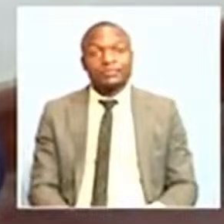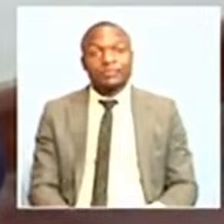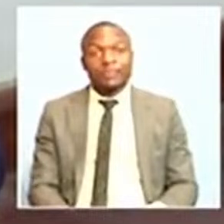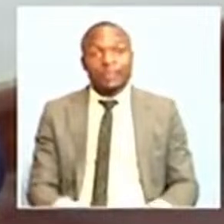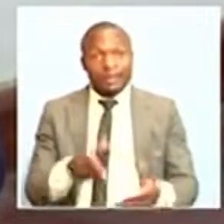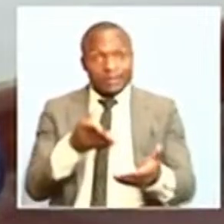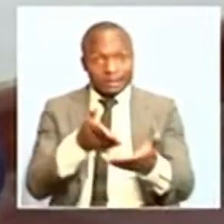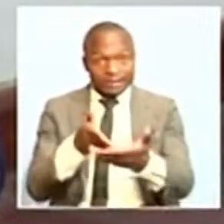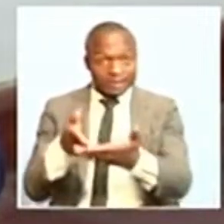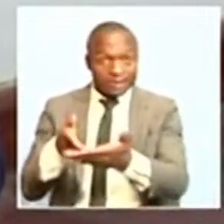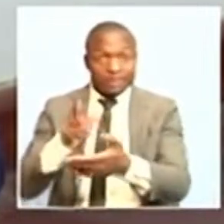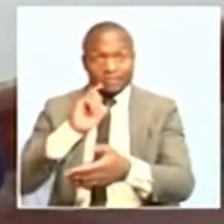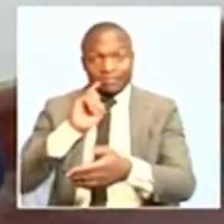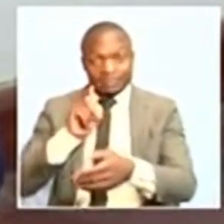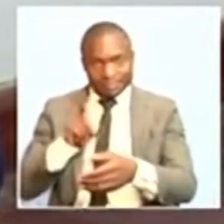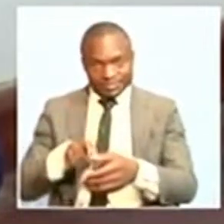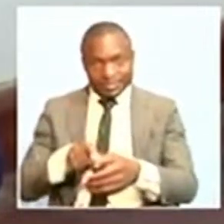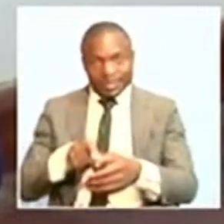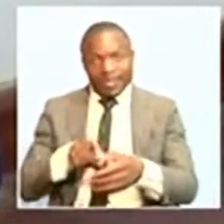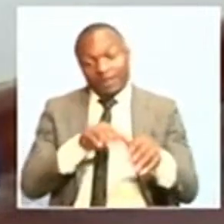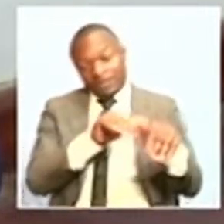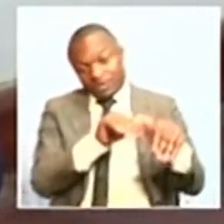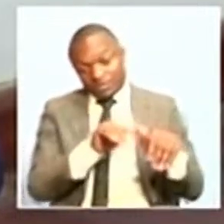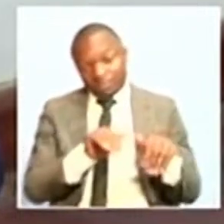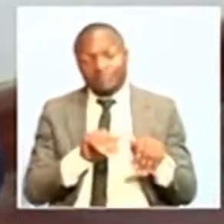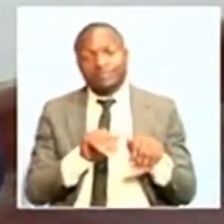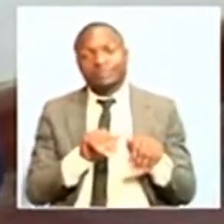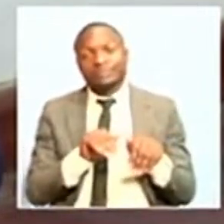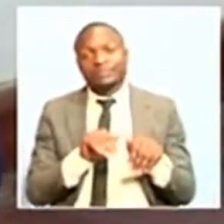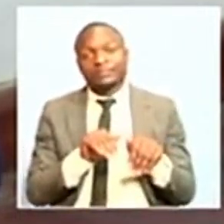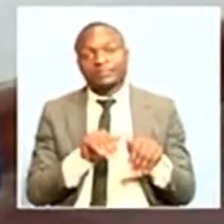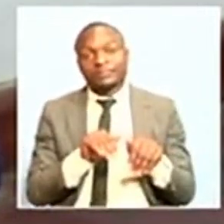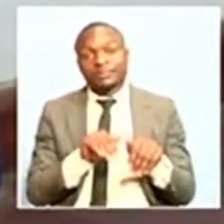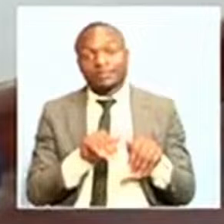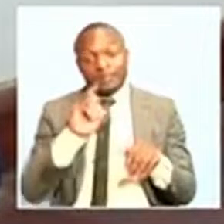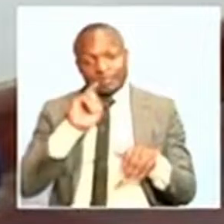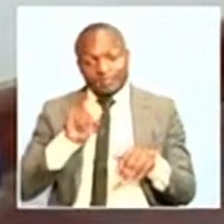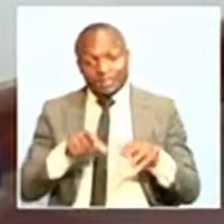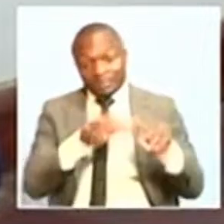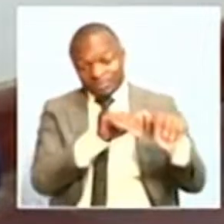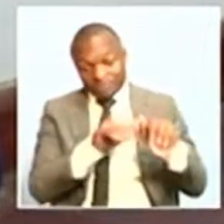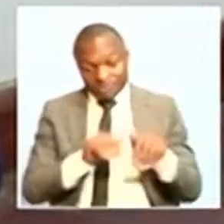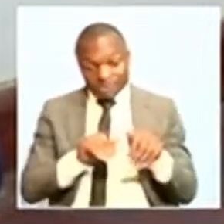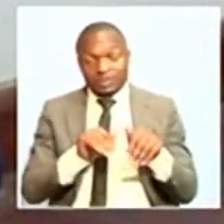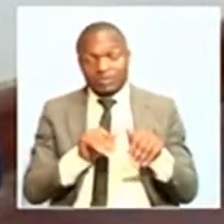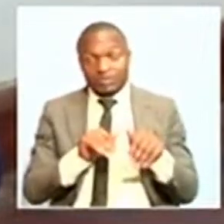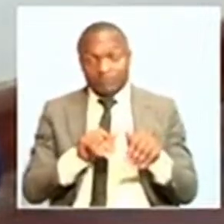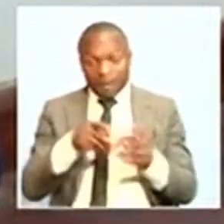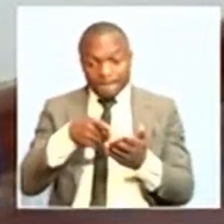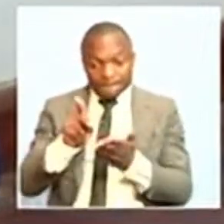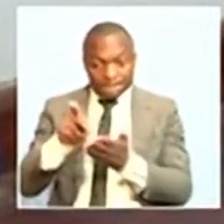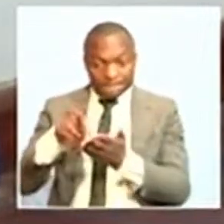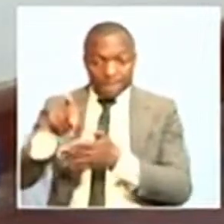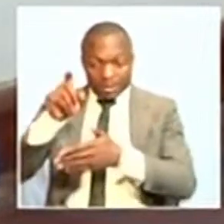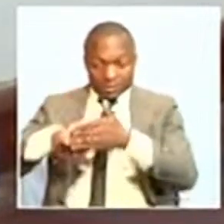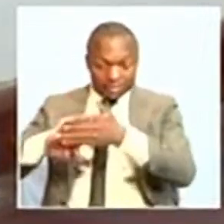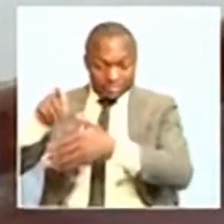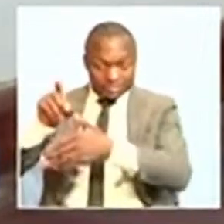these ones should be exempt from, usually exempt from withholding tax,